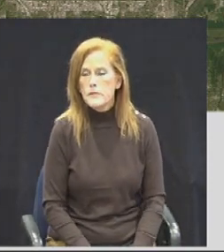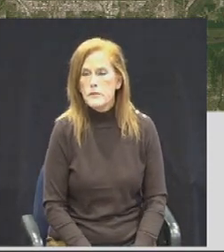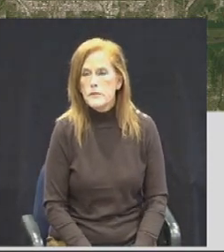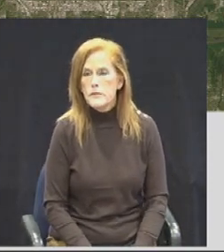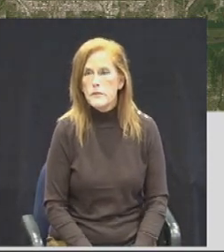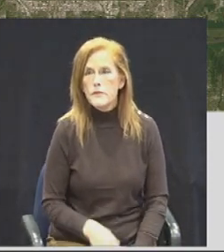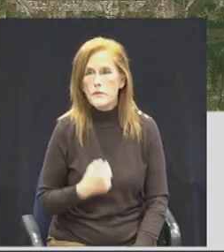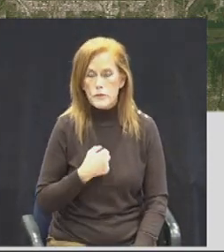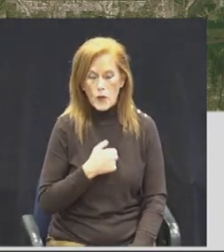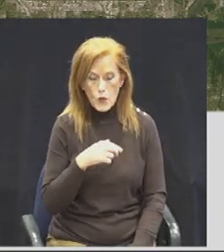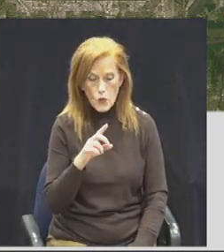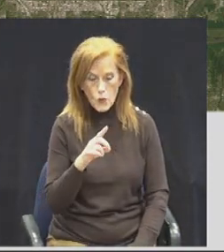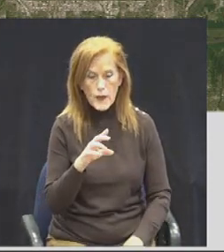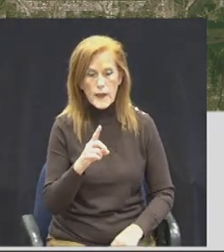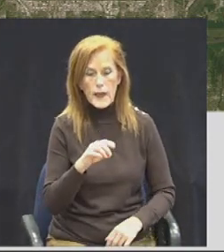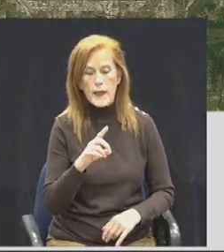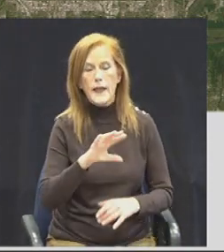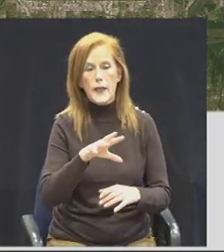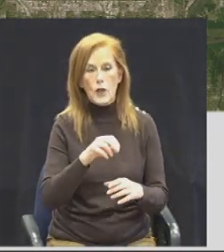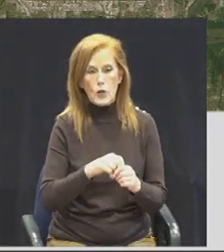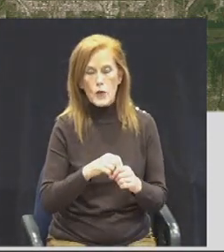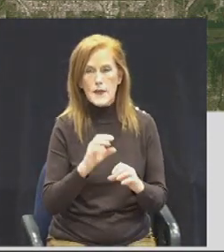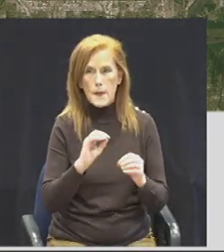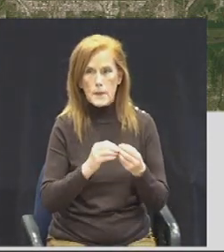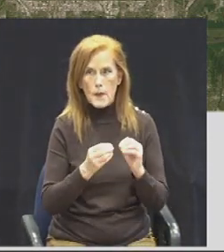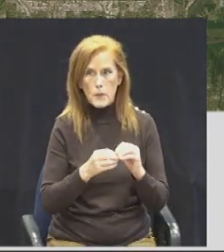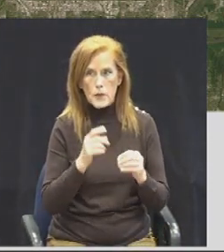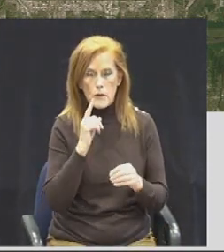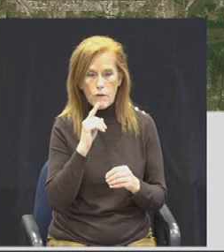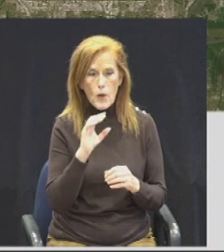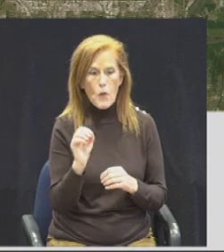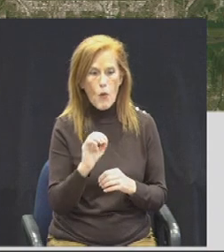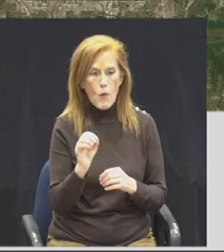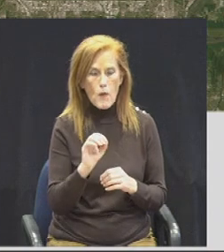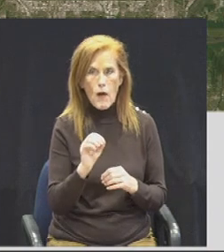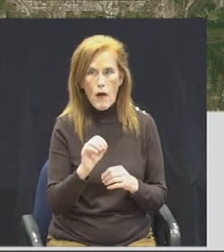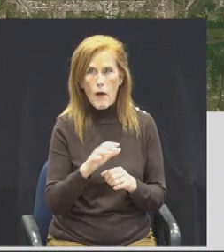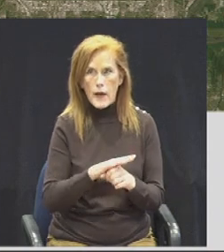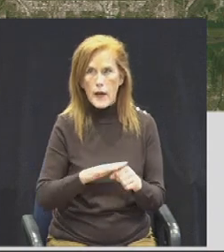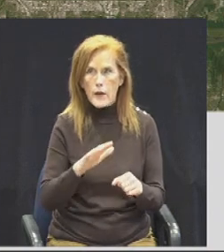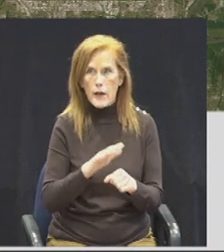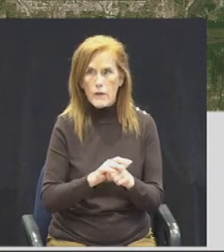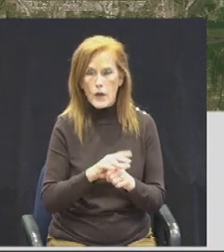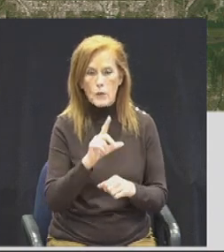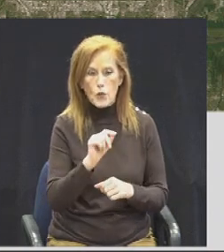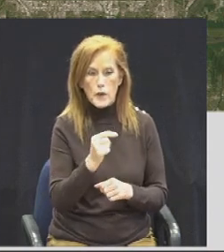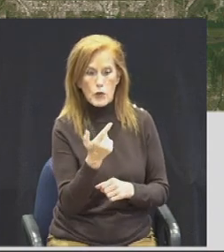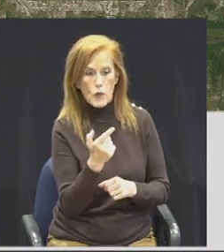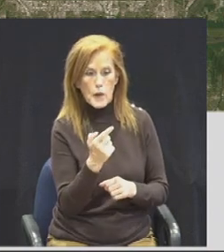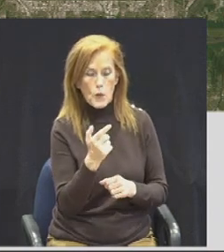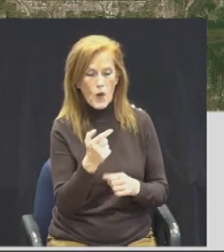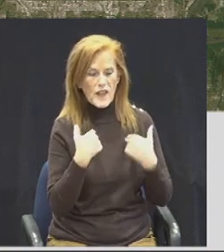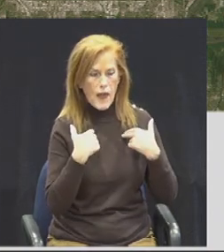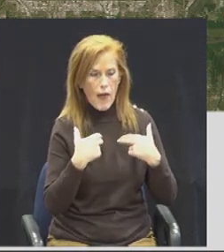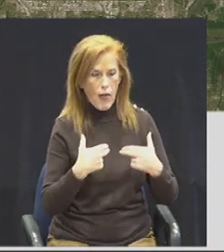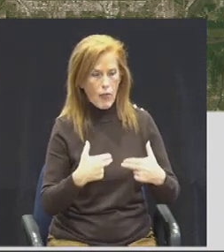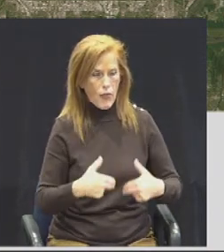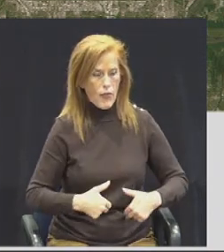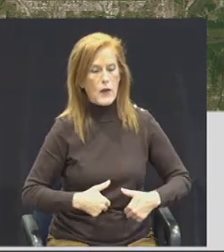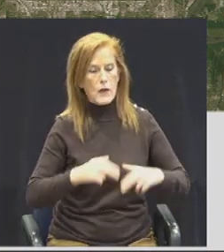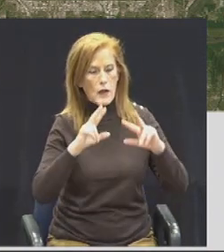We did include some numbers from the Omaha metro area from our 2021 community health assessment.